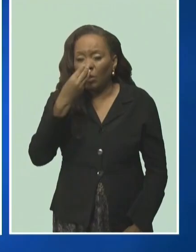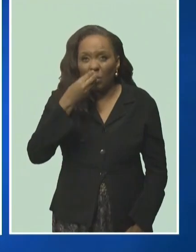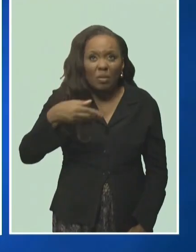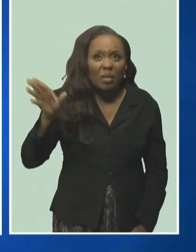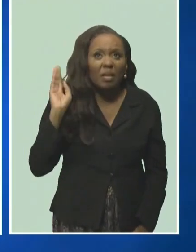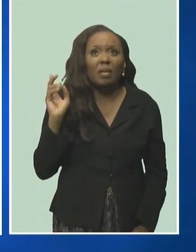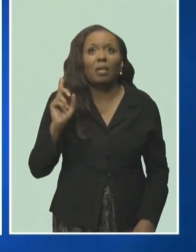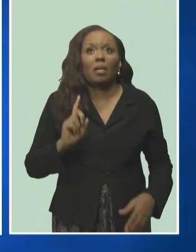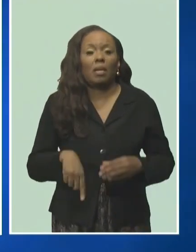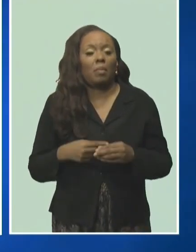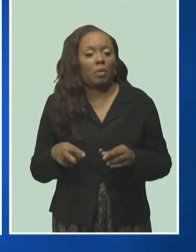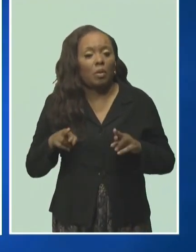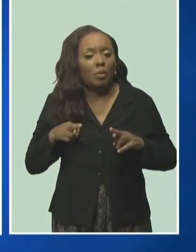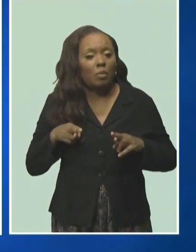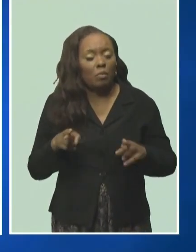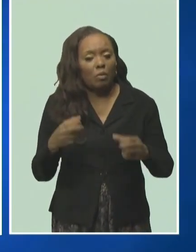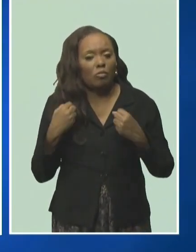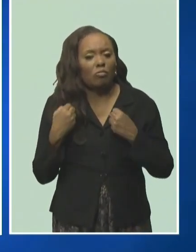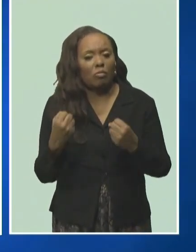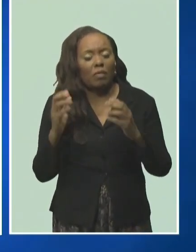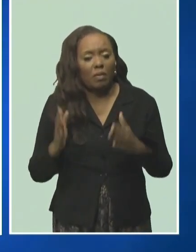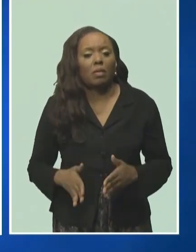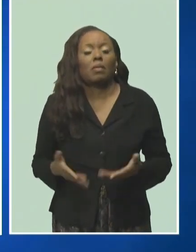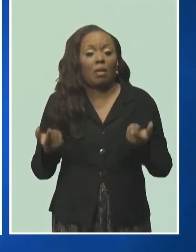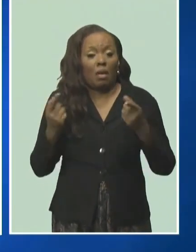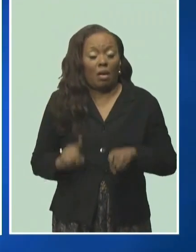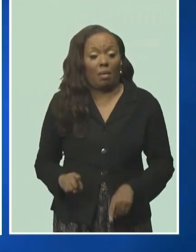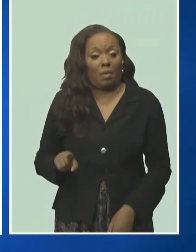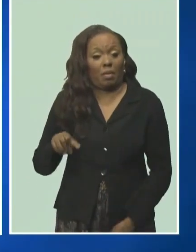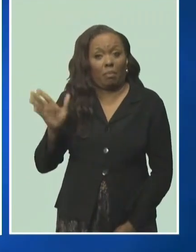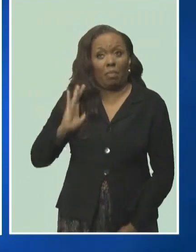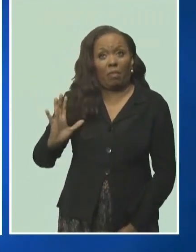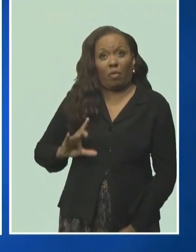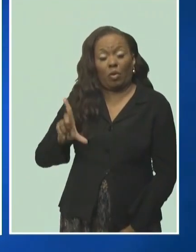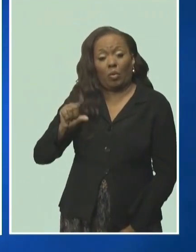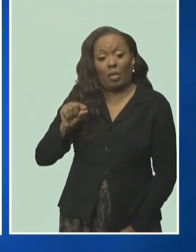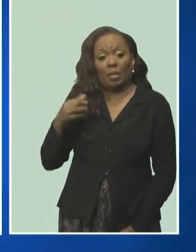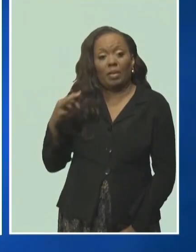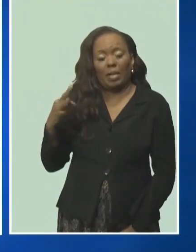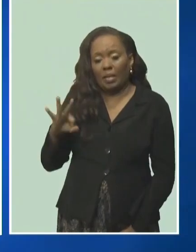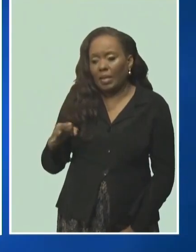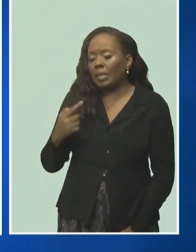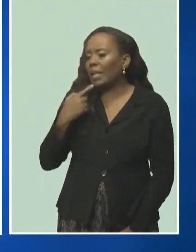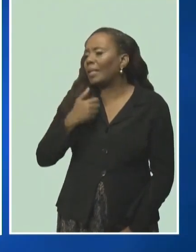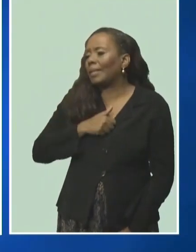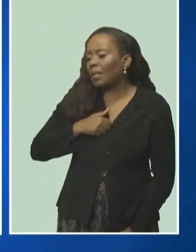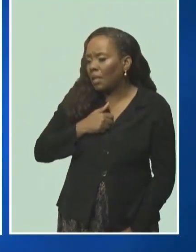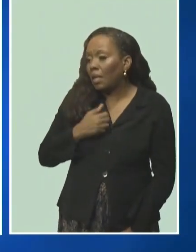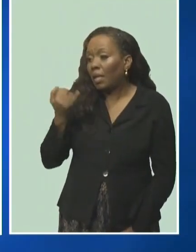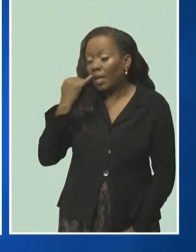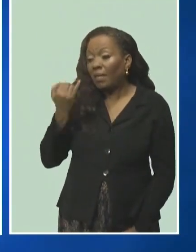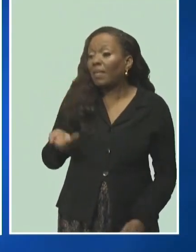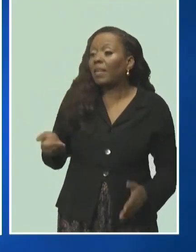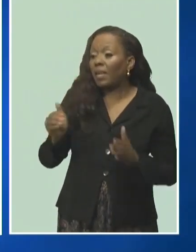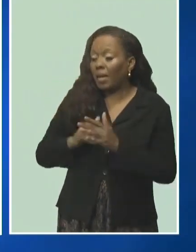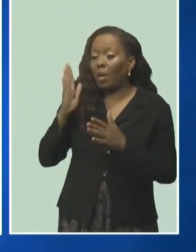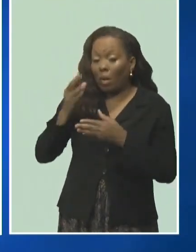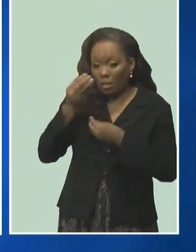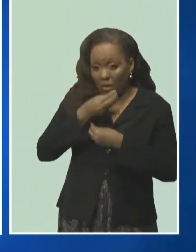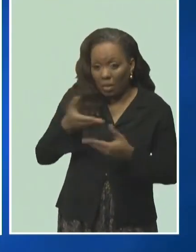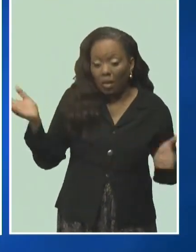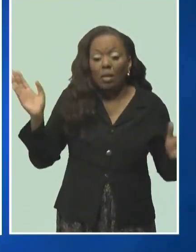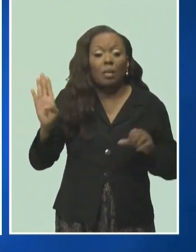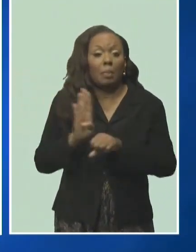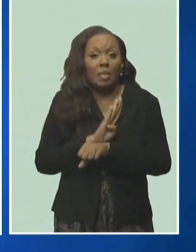road users. It happened in 2019. They apologized, said that if they were going to do this again, they would notify all the businesses in